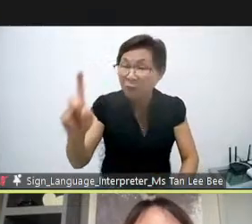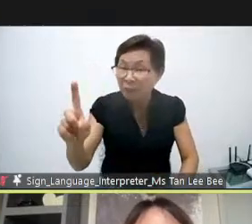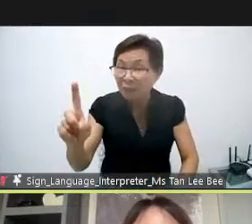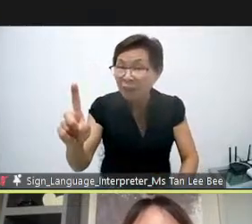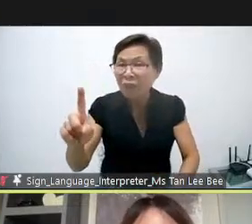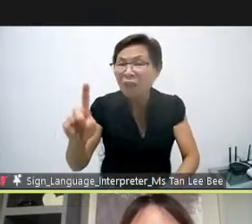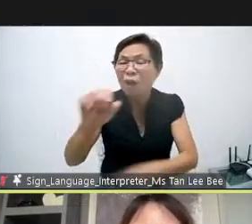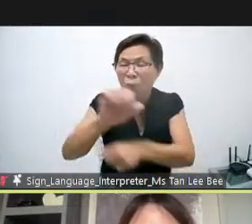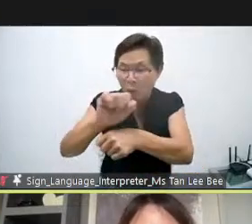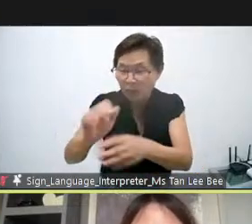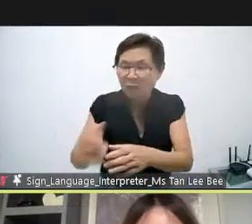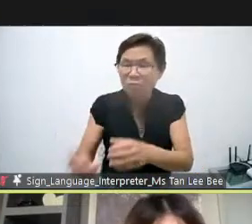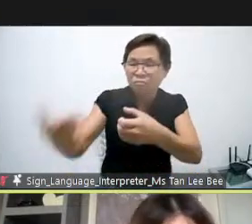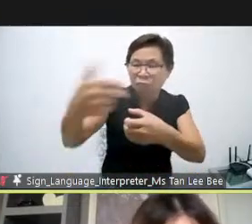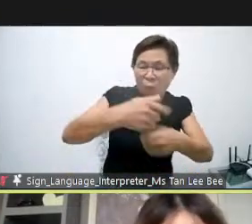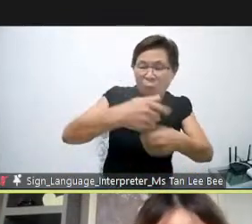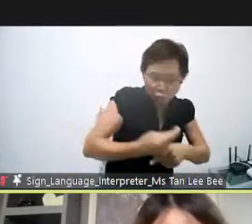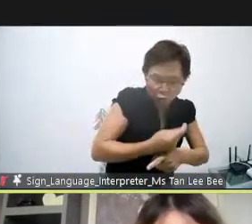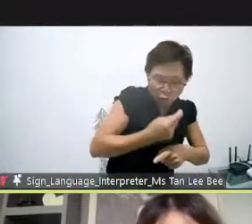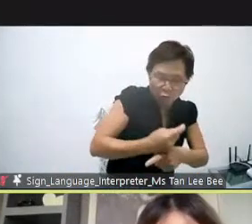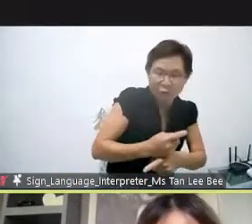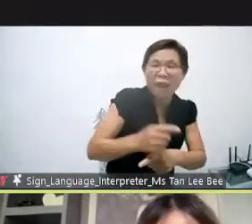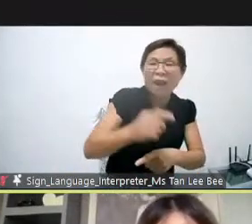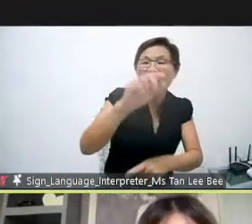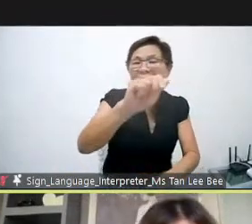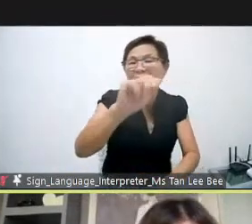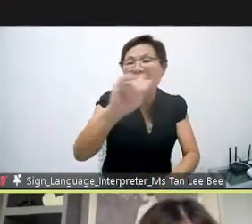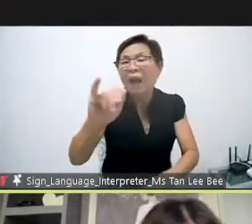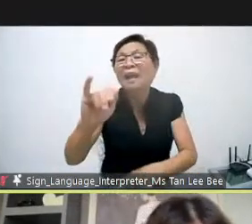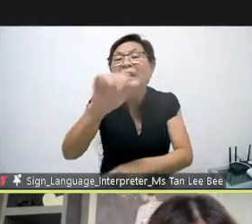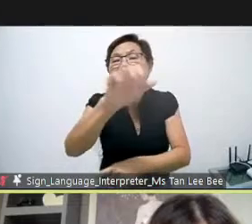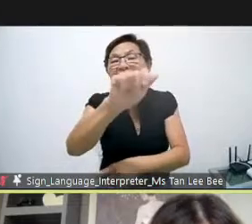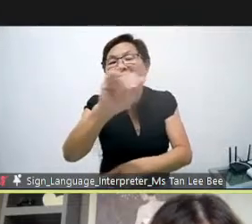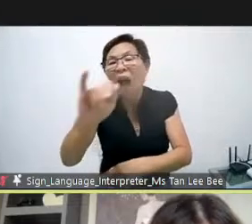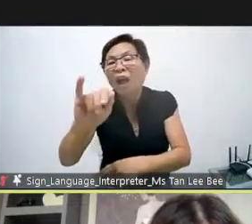to training the AI model.